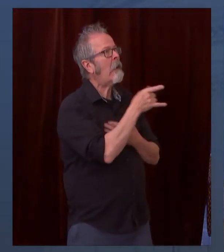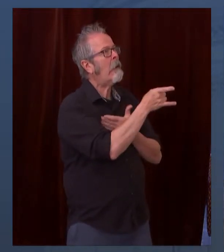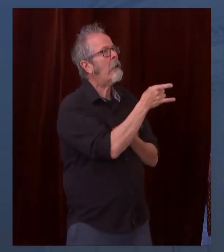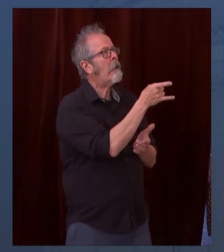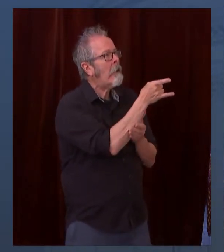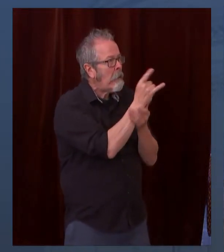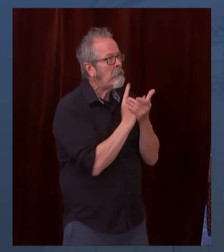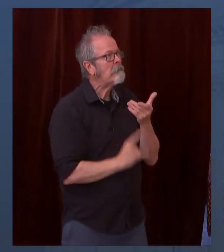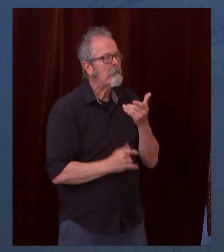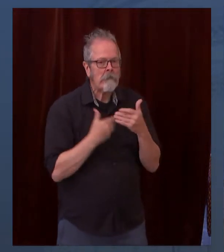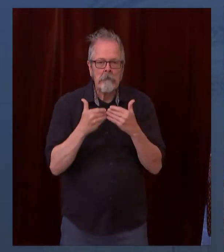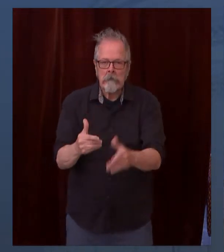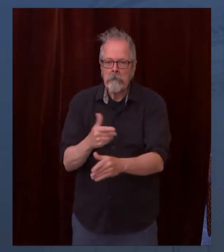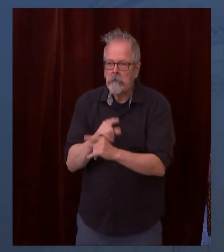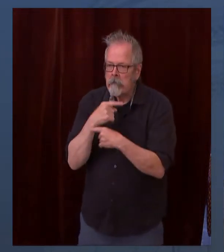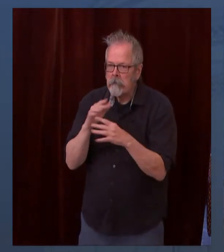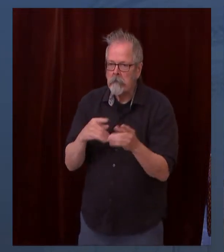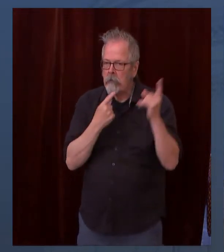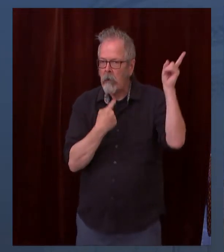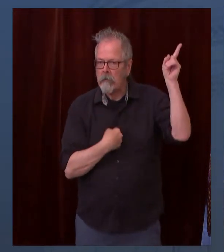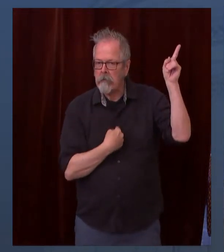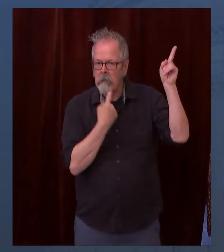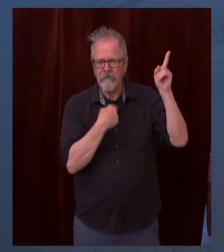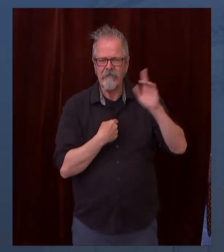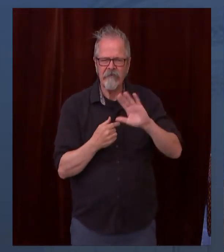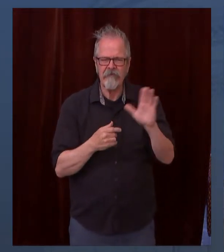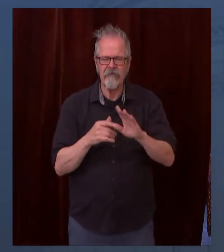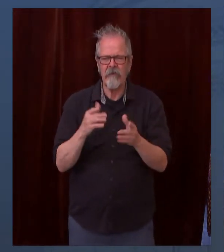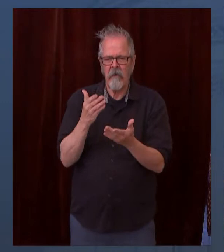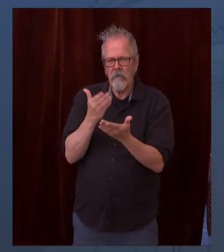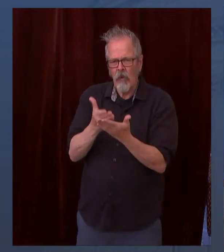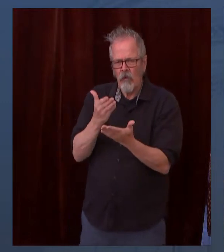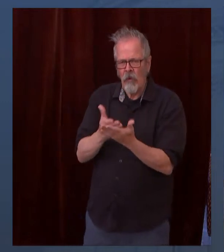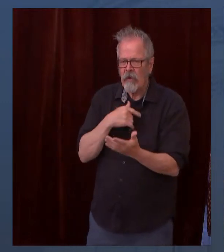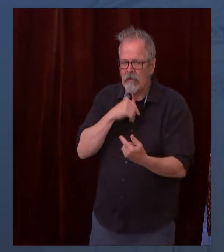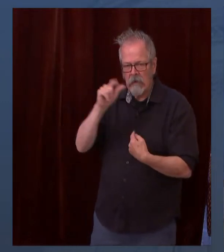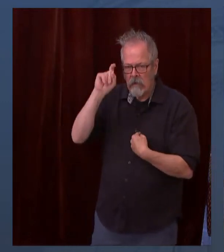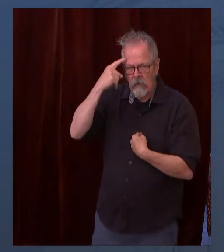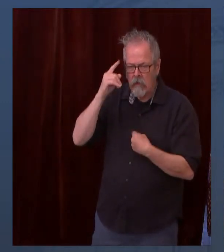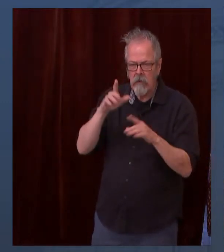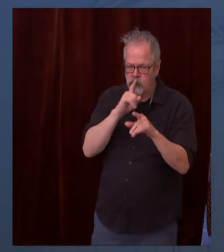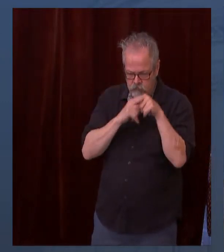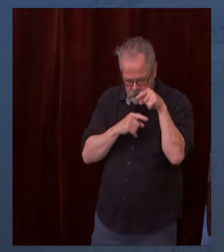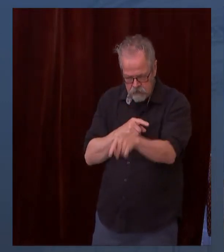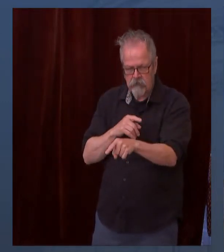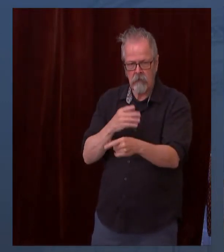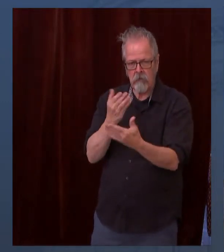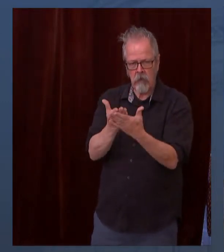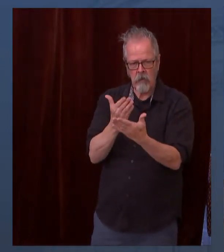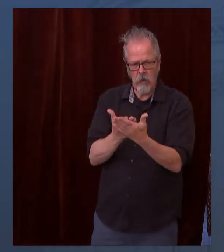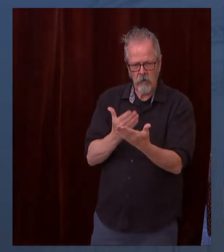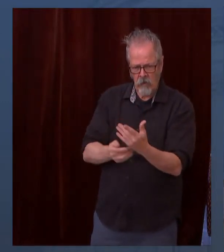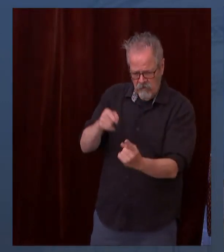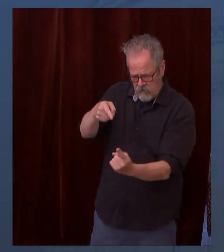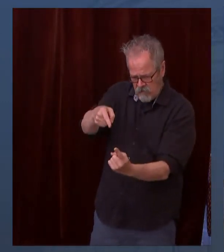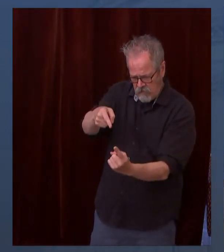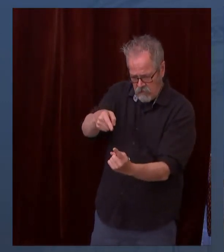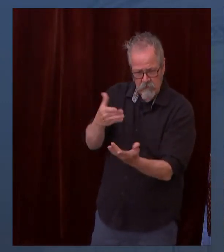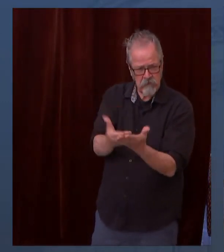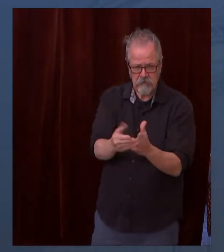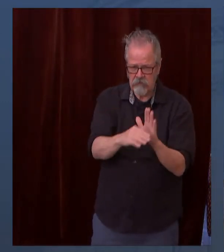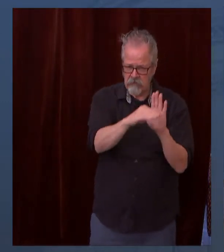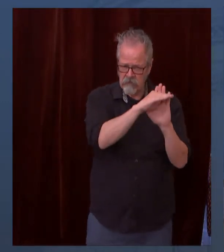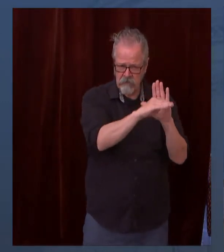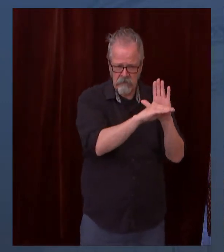overrun, we need to continue to do what we know works, and that's to get ourselves vaccinated. And I know there's